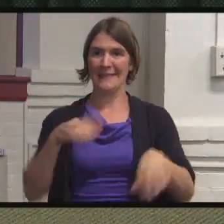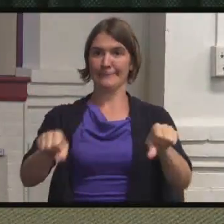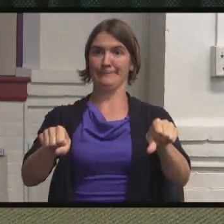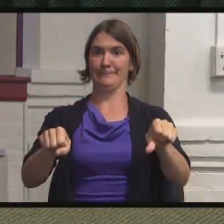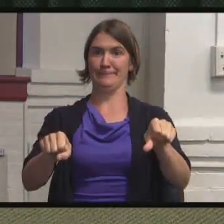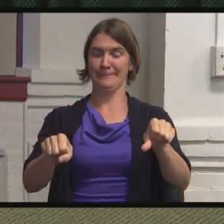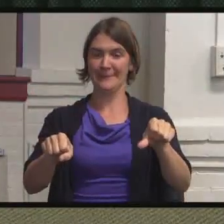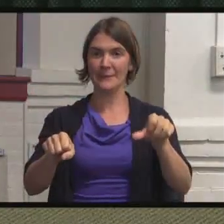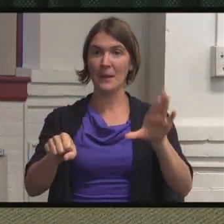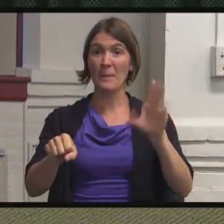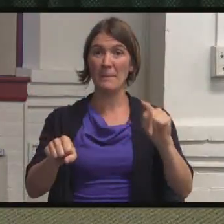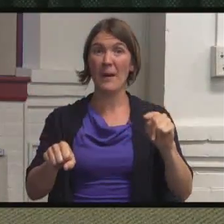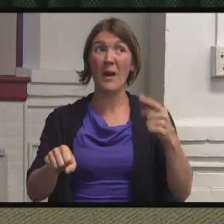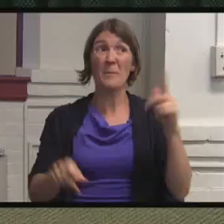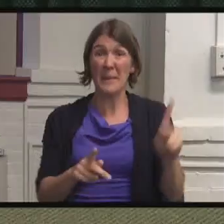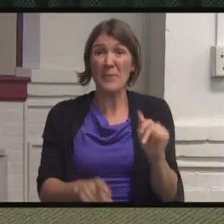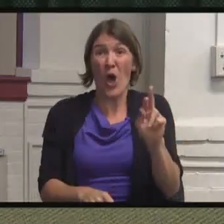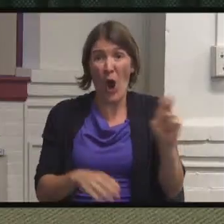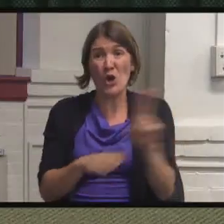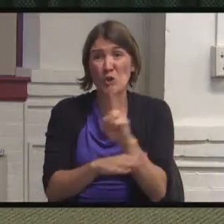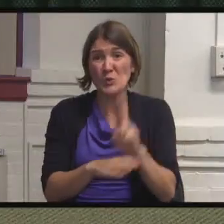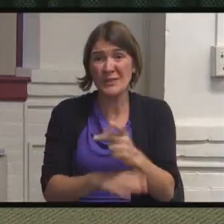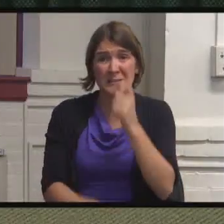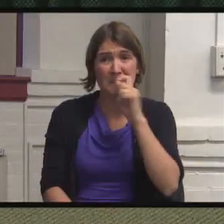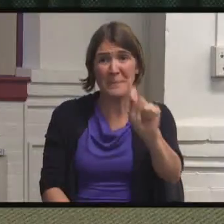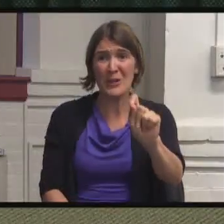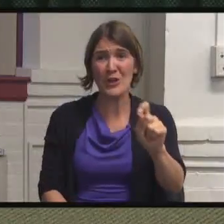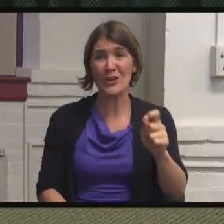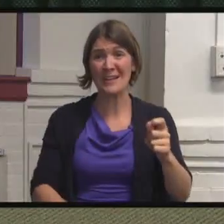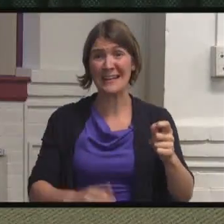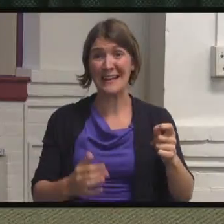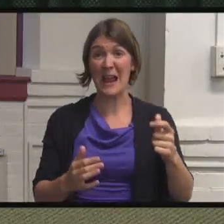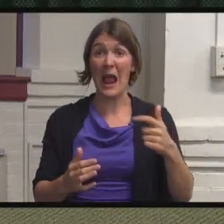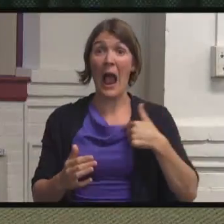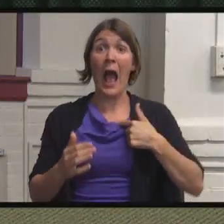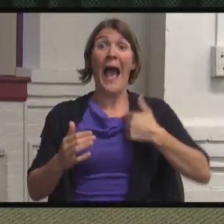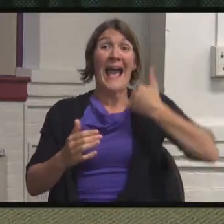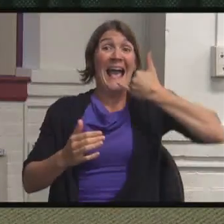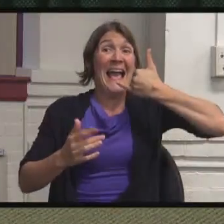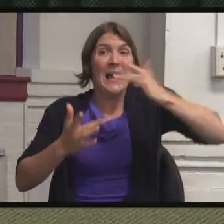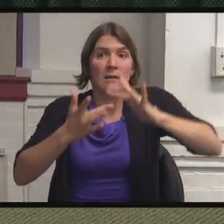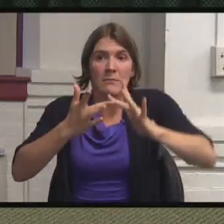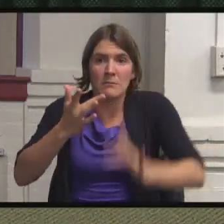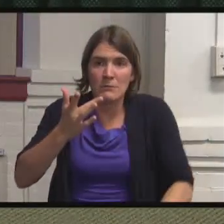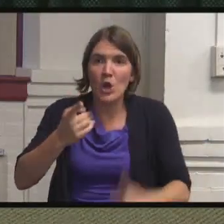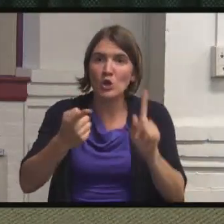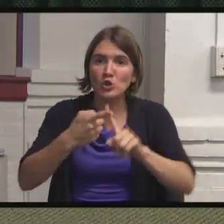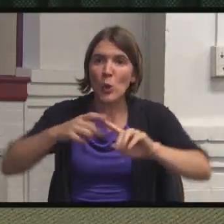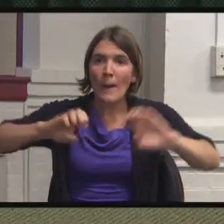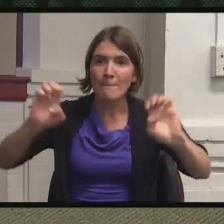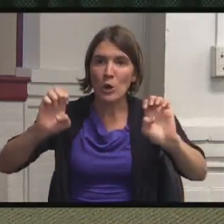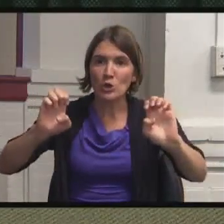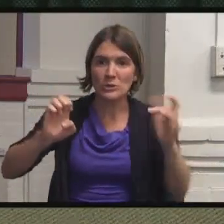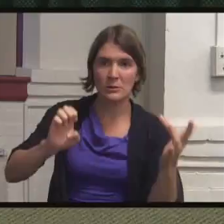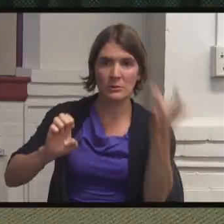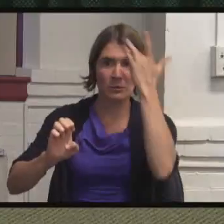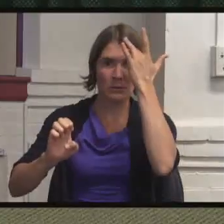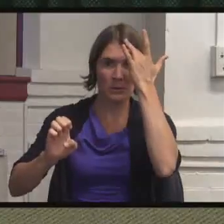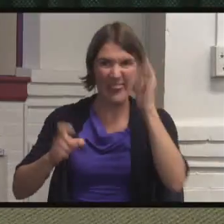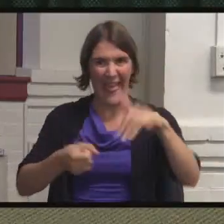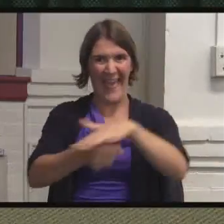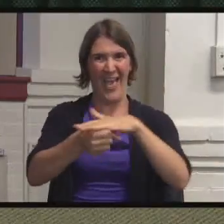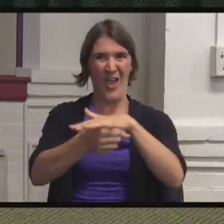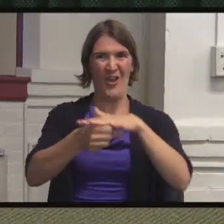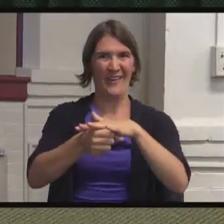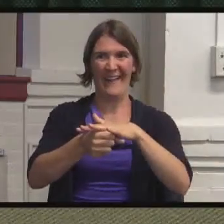phones, we are on our phones. And so I lost a call in that area, and I always thought, you